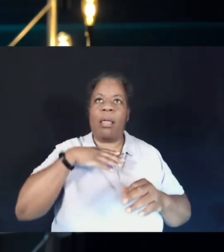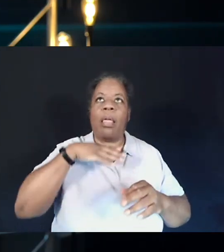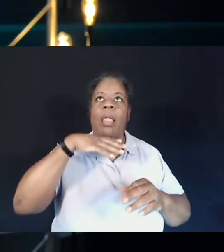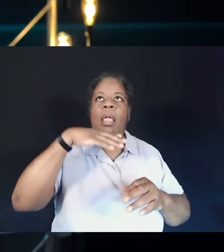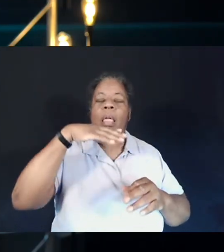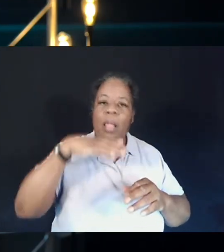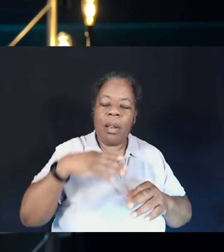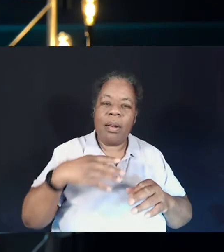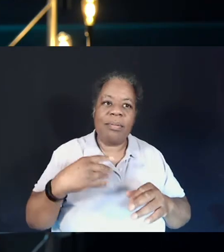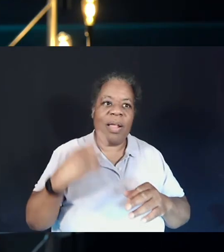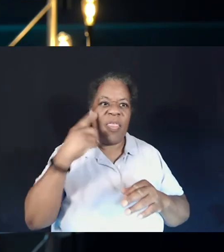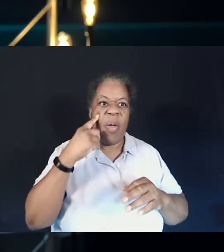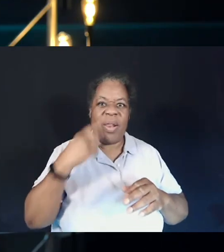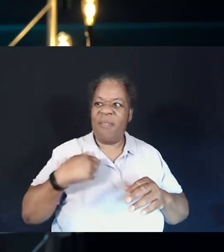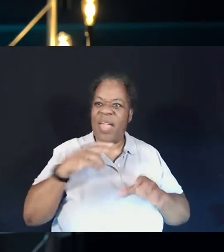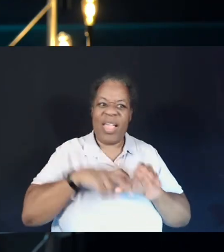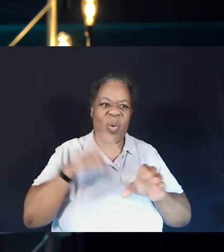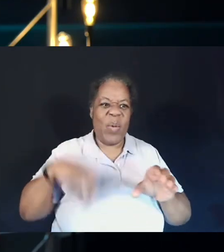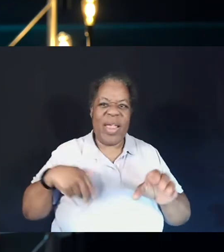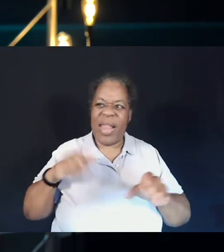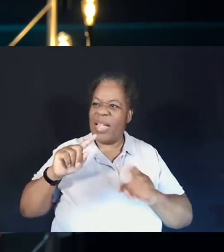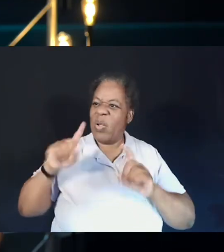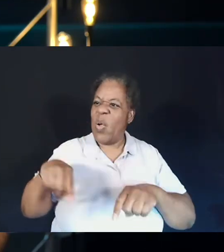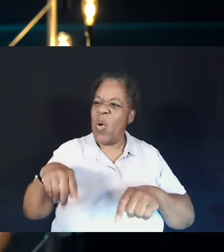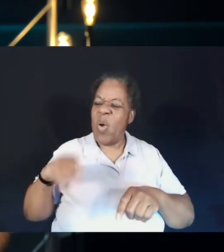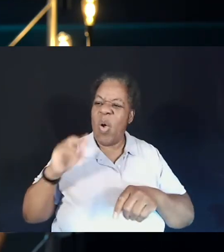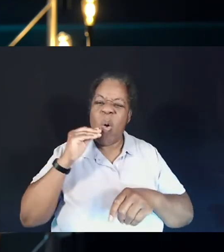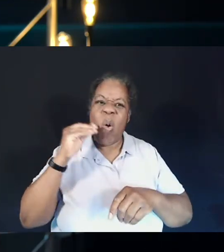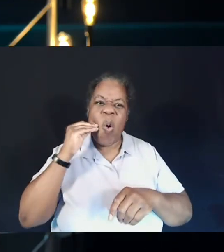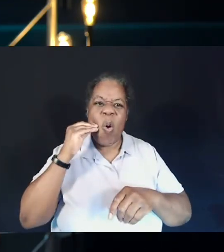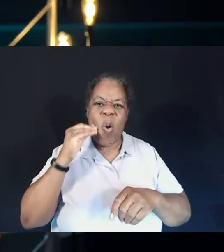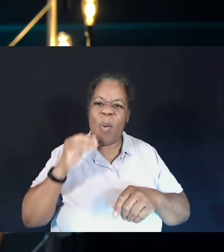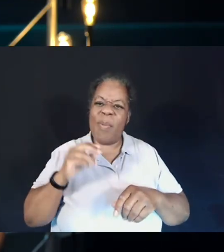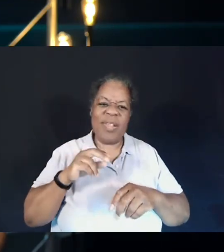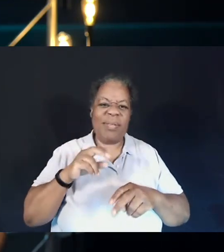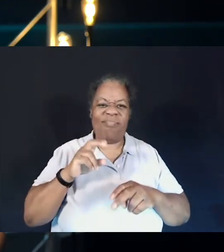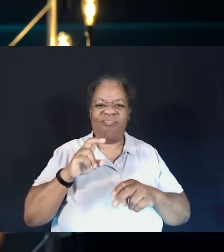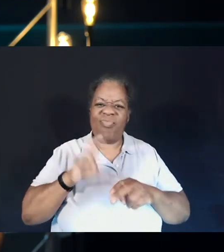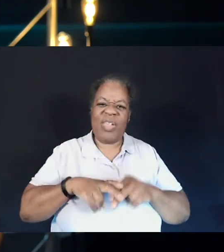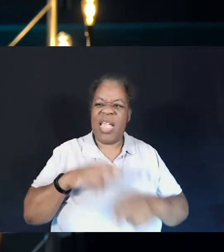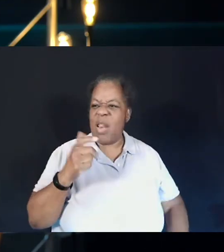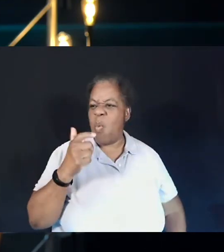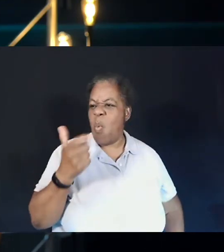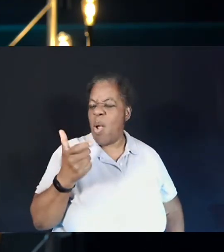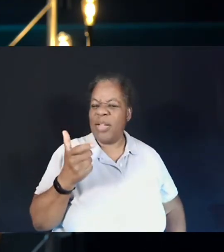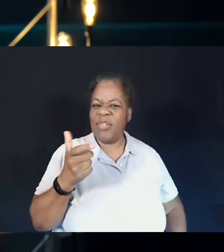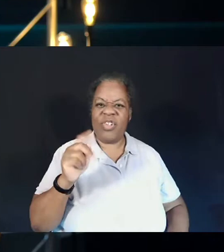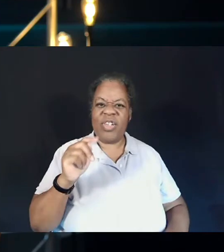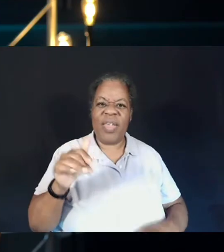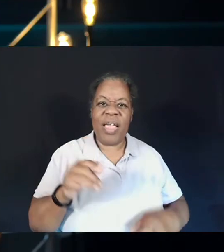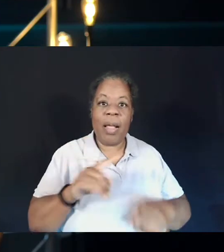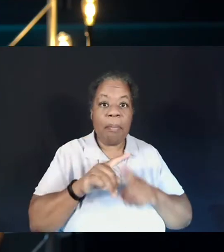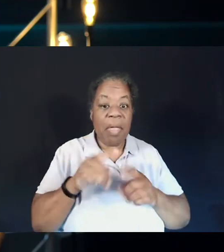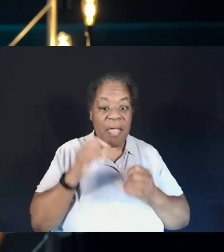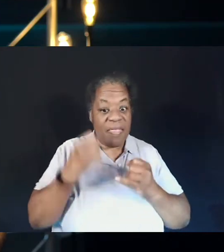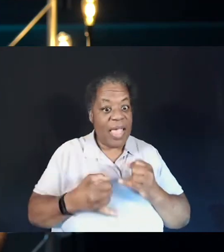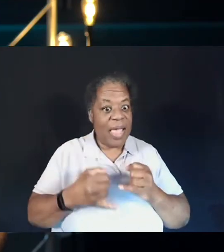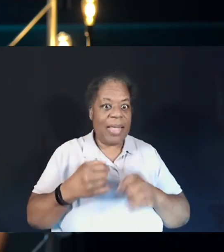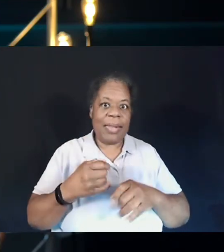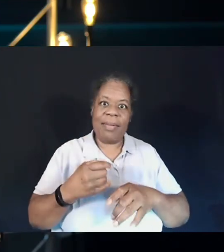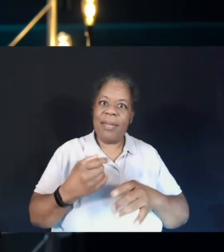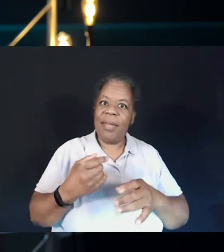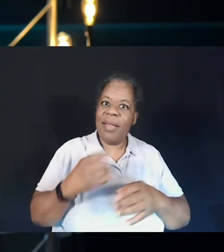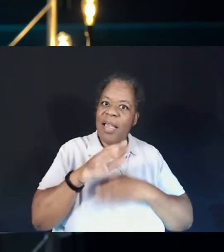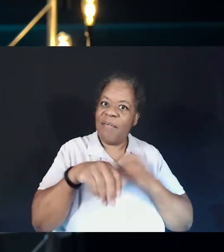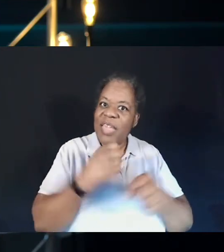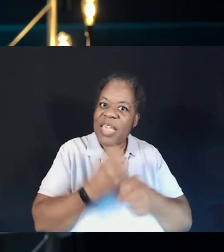on the couch and just watch TV. But by the end of the season, I found I could swim farther than 100 yards. And